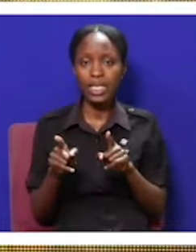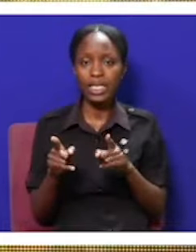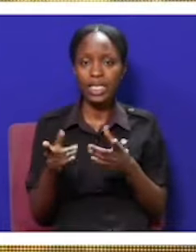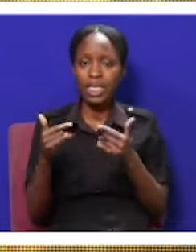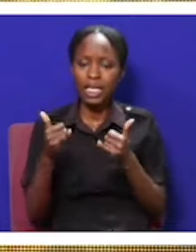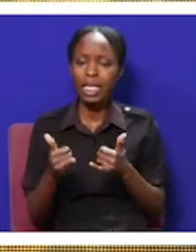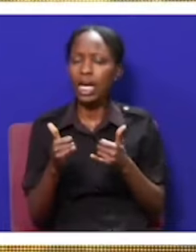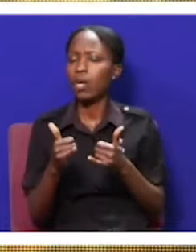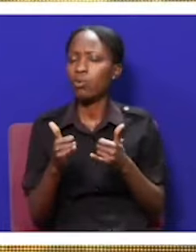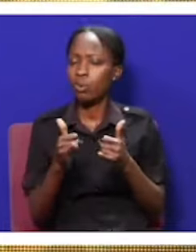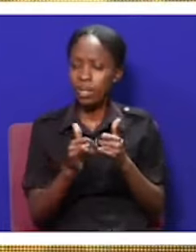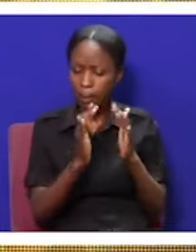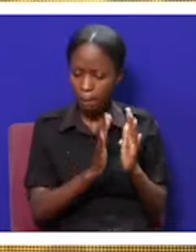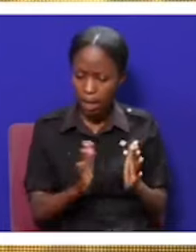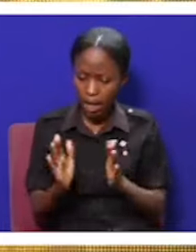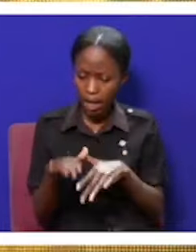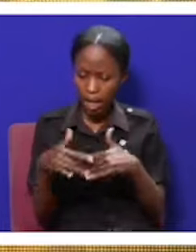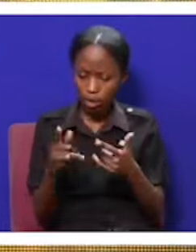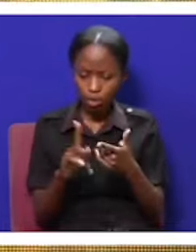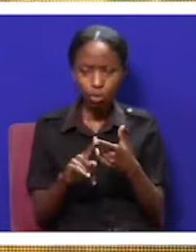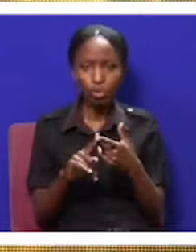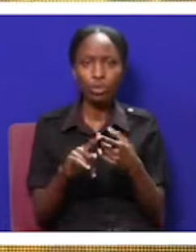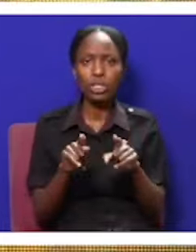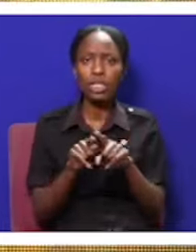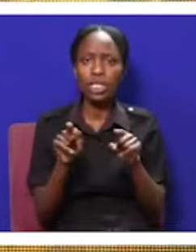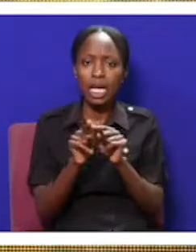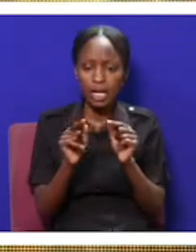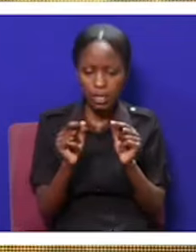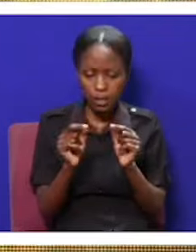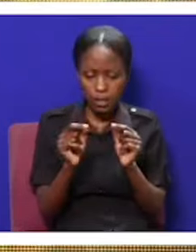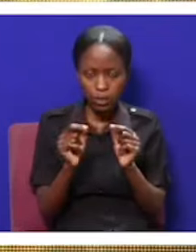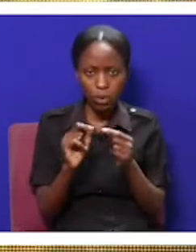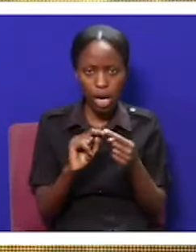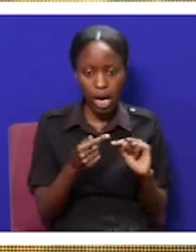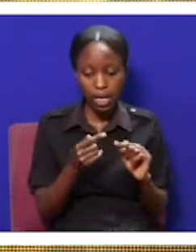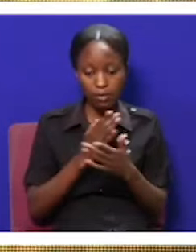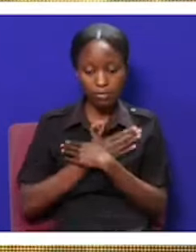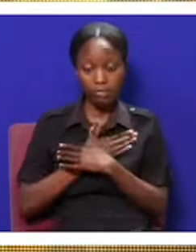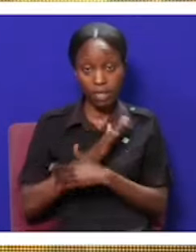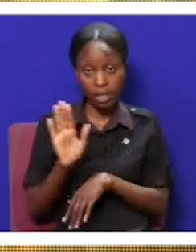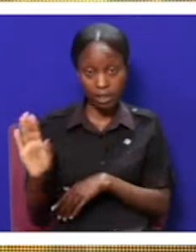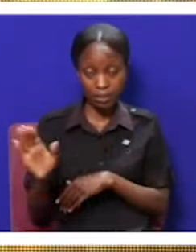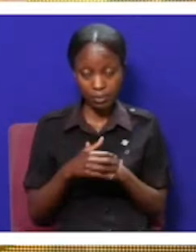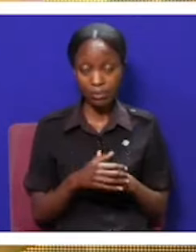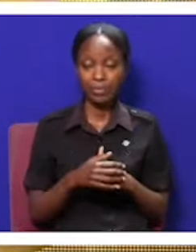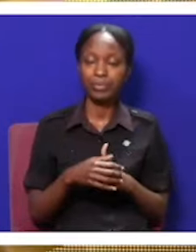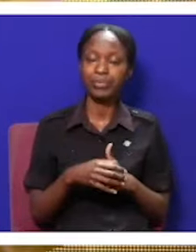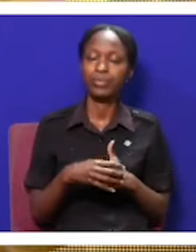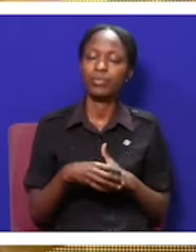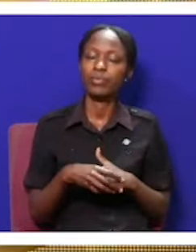busy doing what? Planning of how to get even with his friends. So,